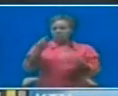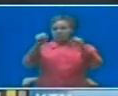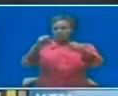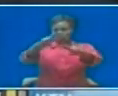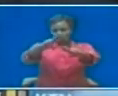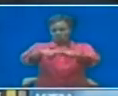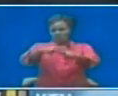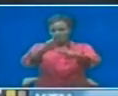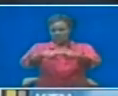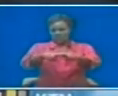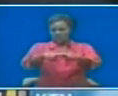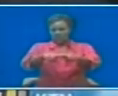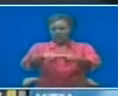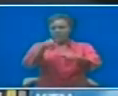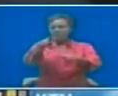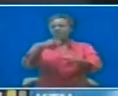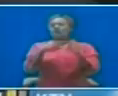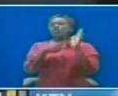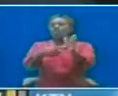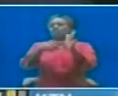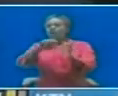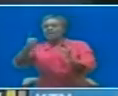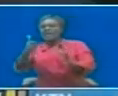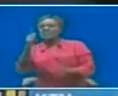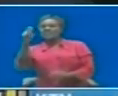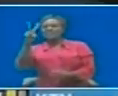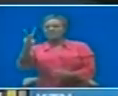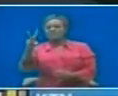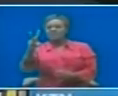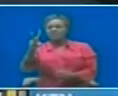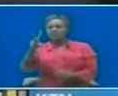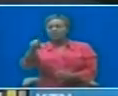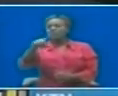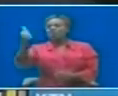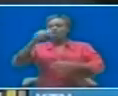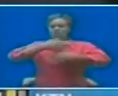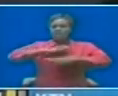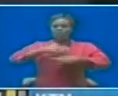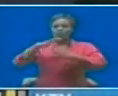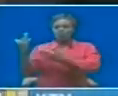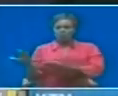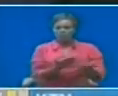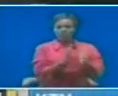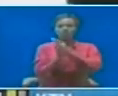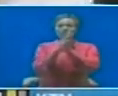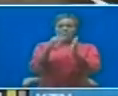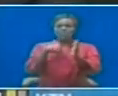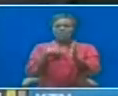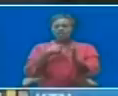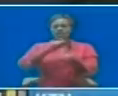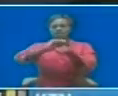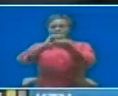here and carry the contents of another one, you go to Samburu and you bring your, and I just switch